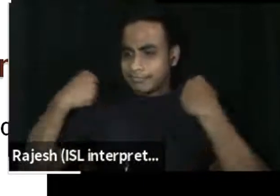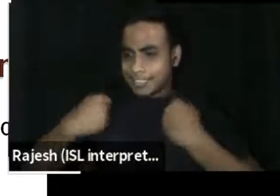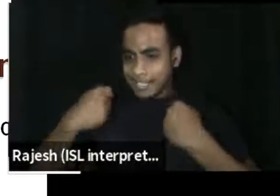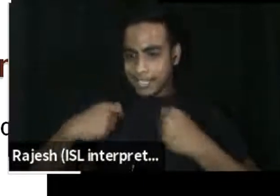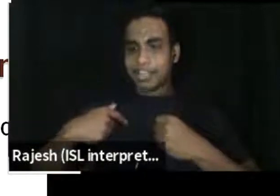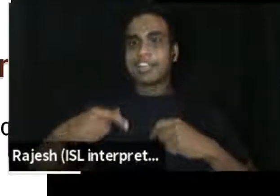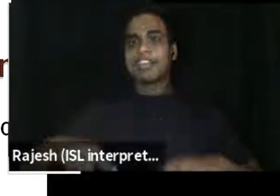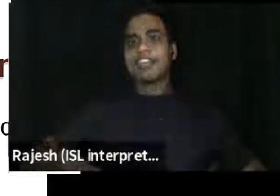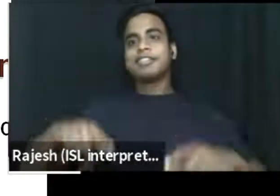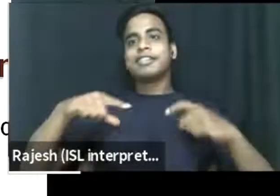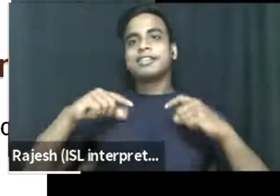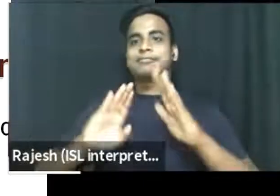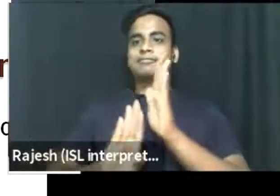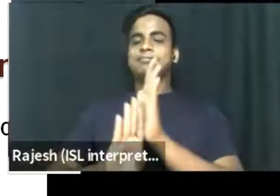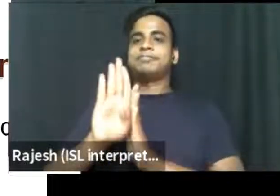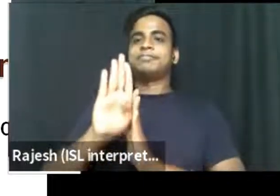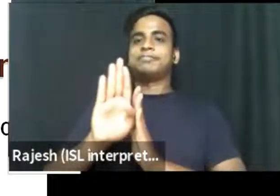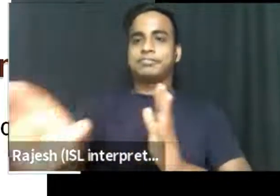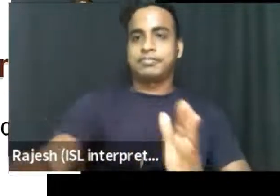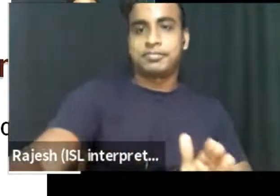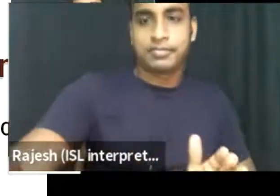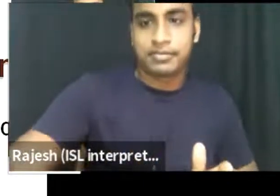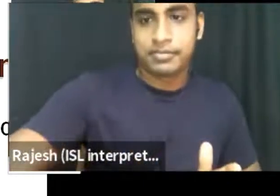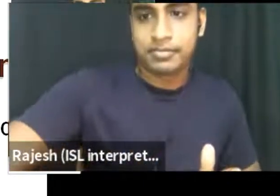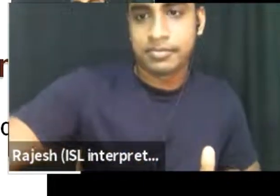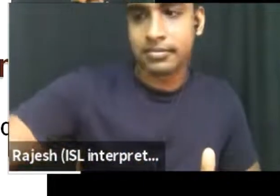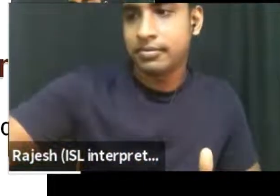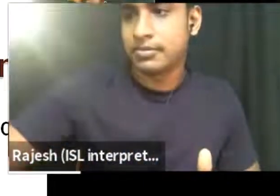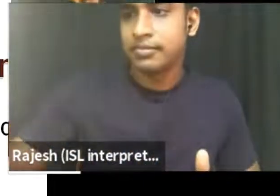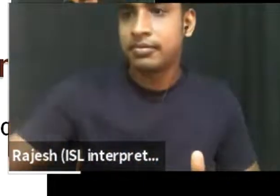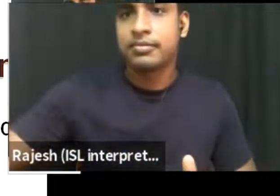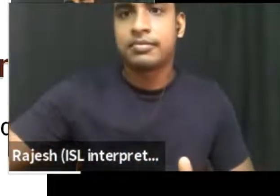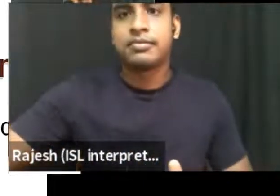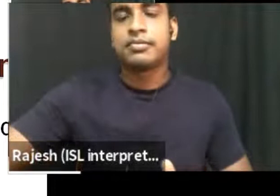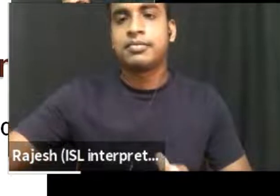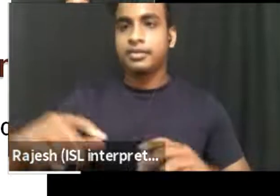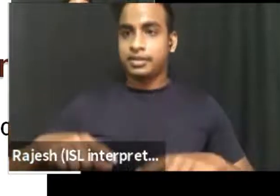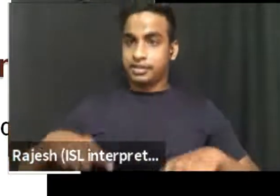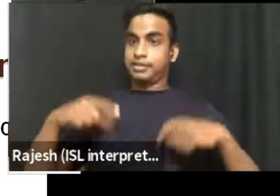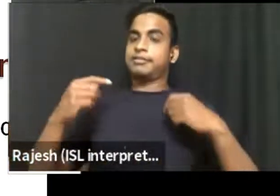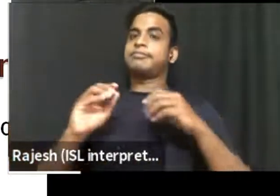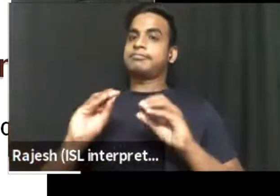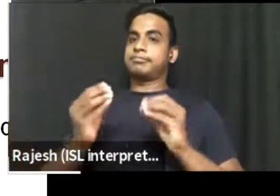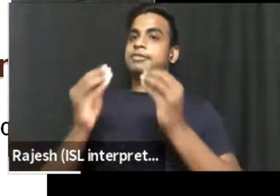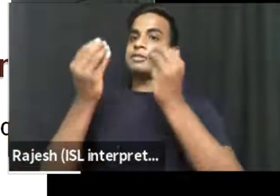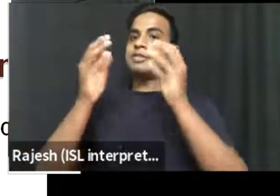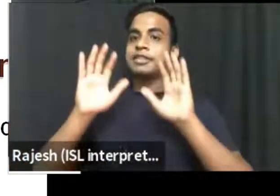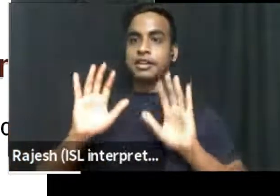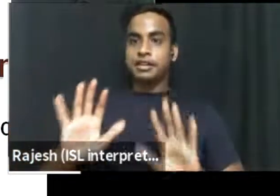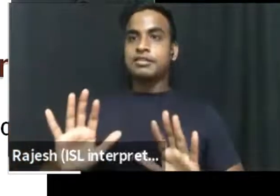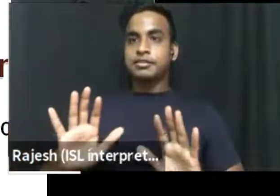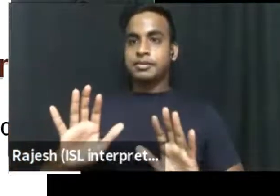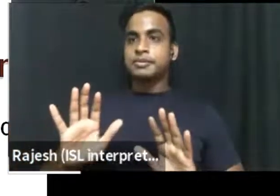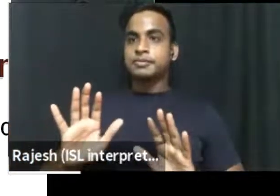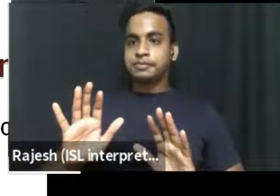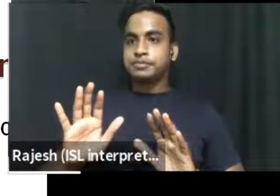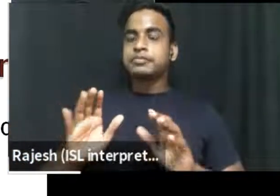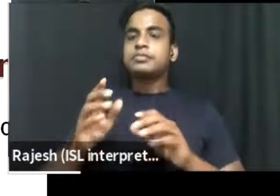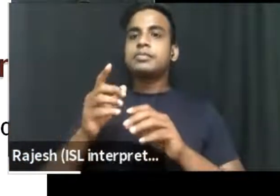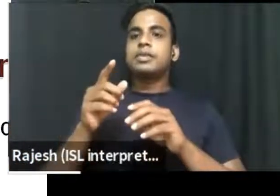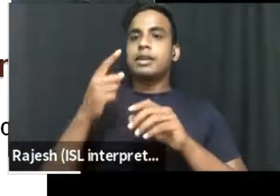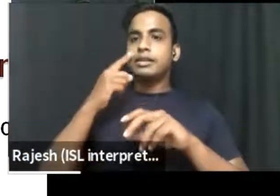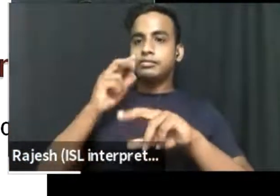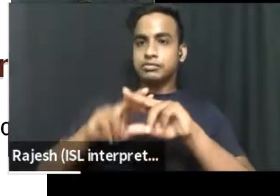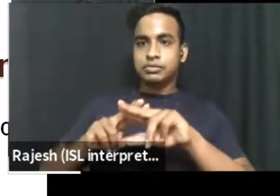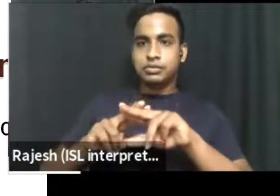the program, whoever could benefit from the program, particularly the beneficiaries. And even at that level, there seemed to